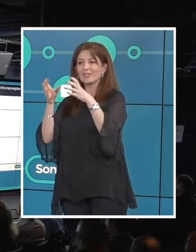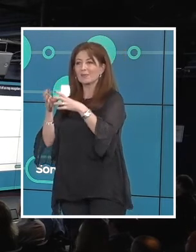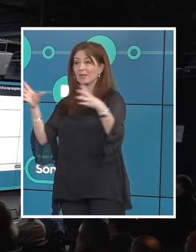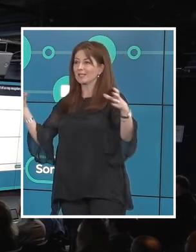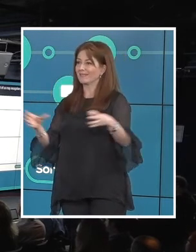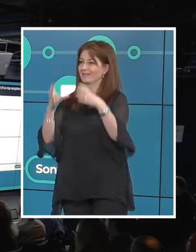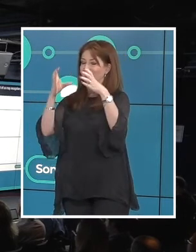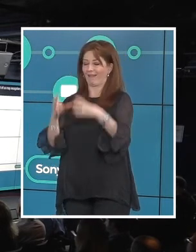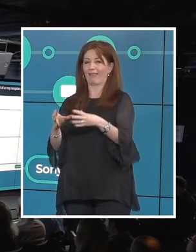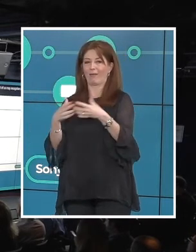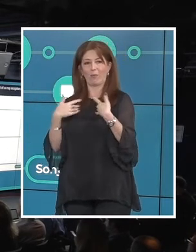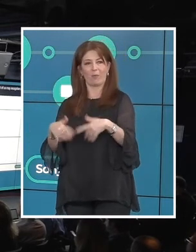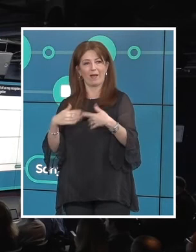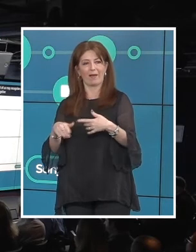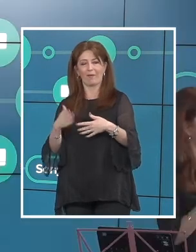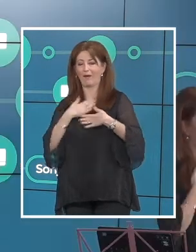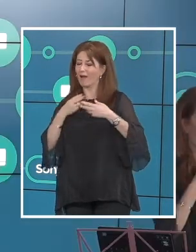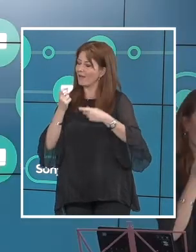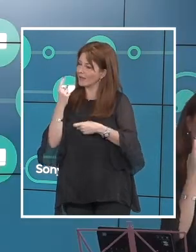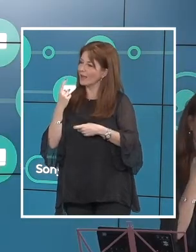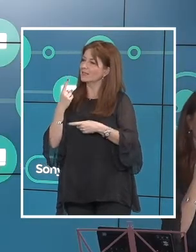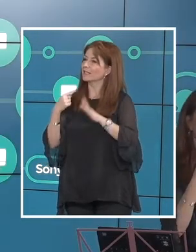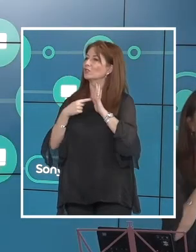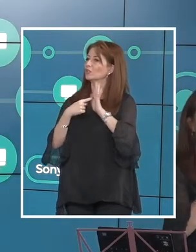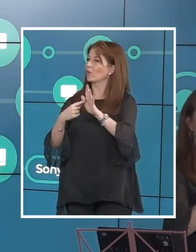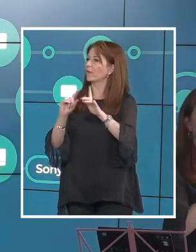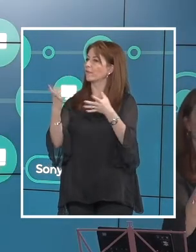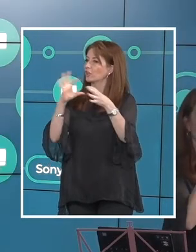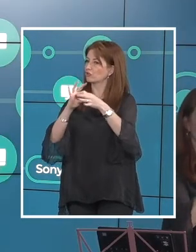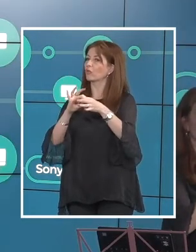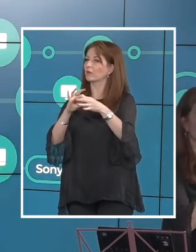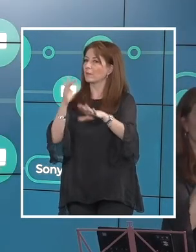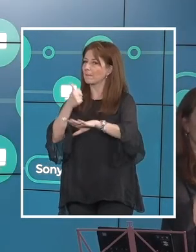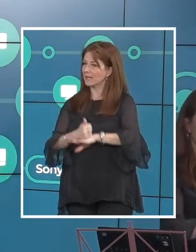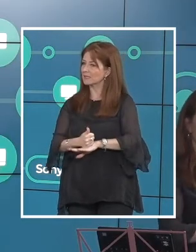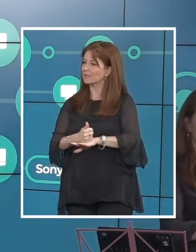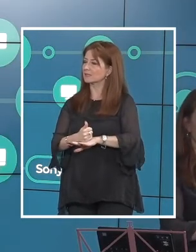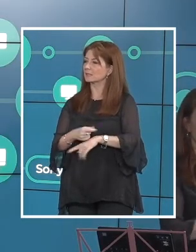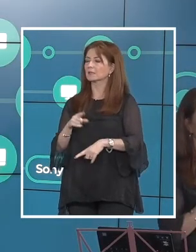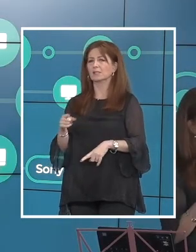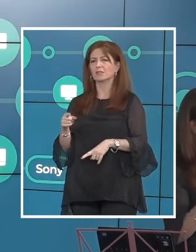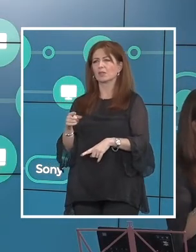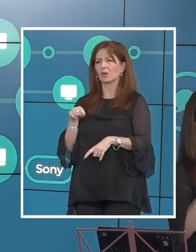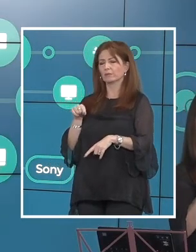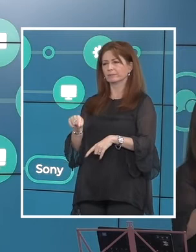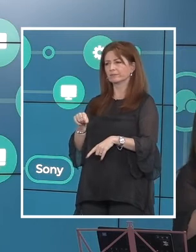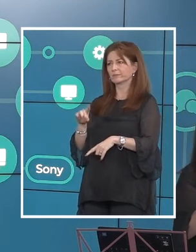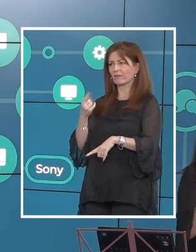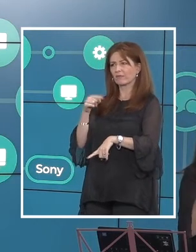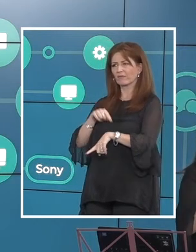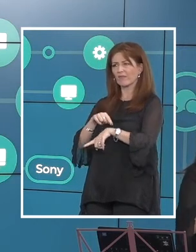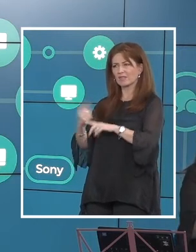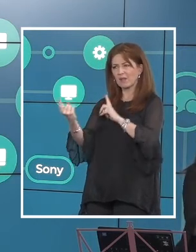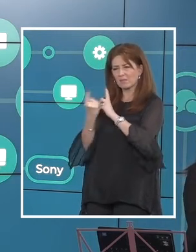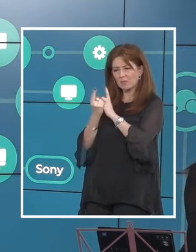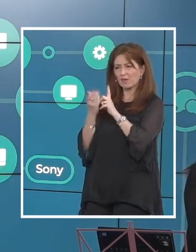first join all those basics. I've got some questions on here, but my first one is, when you're in the room with those people, what's the response that you get? What do people say? What do